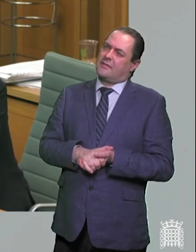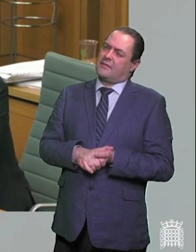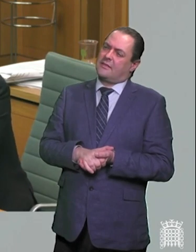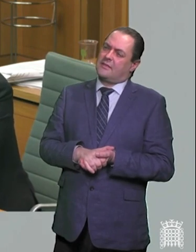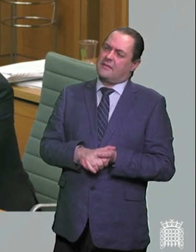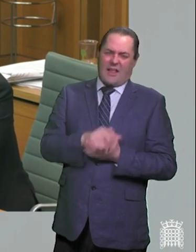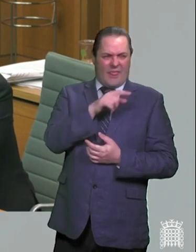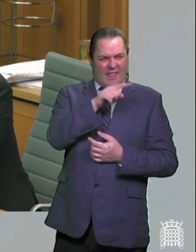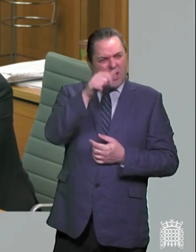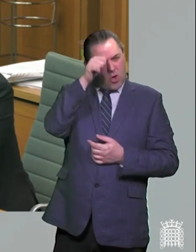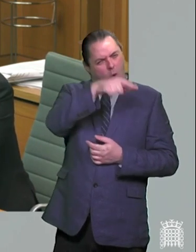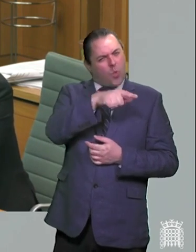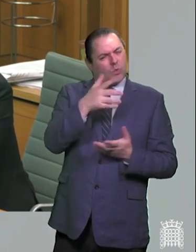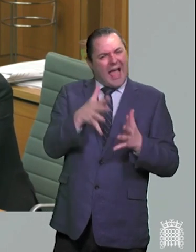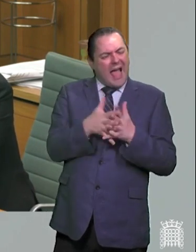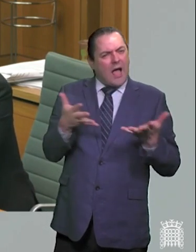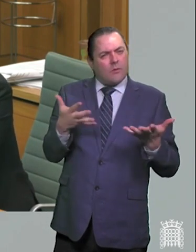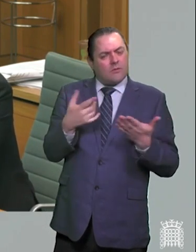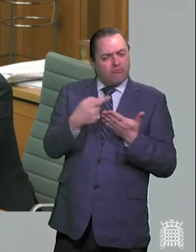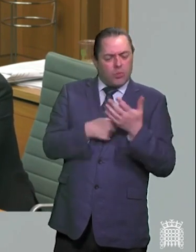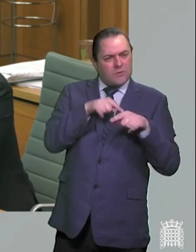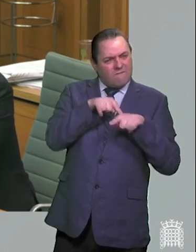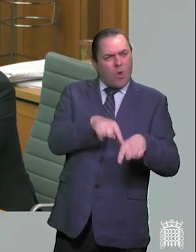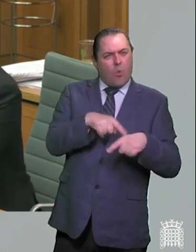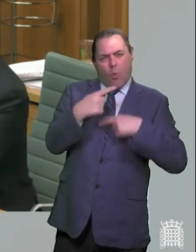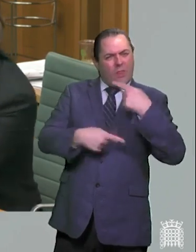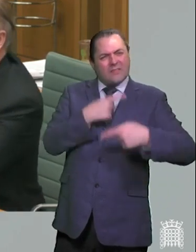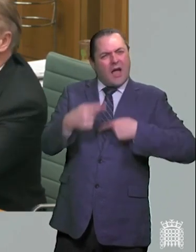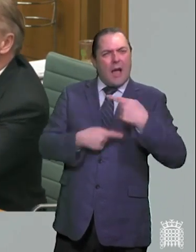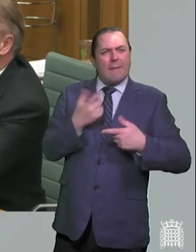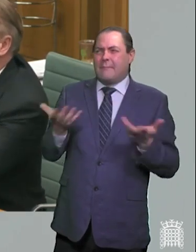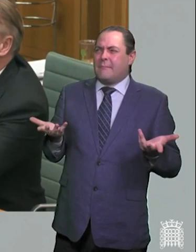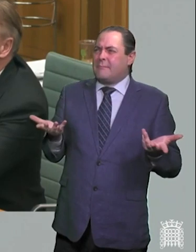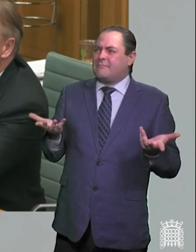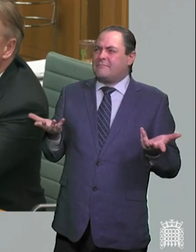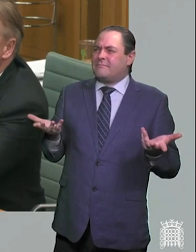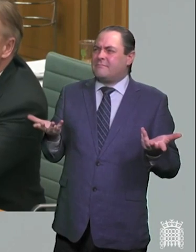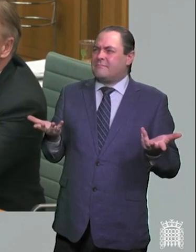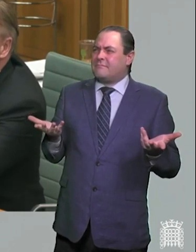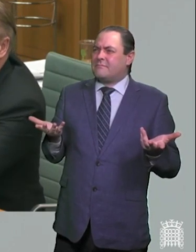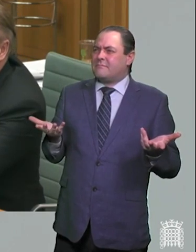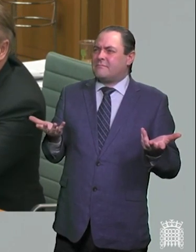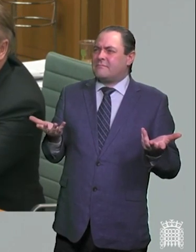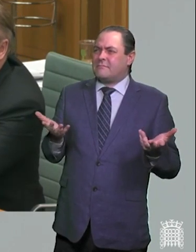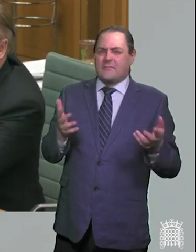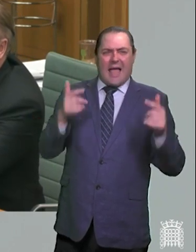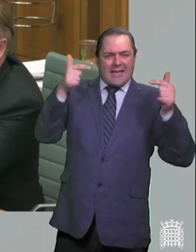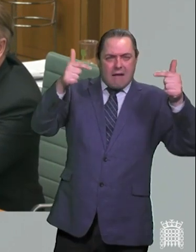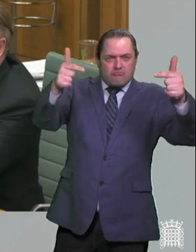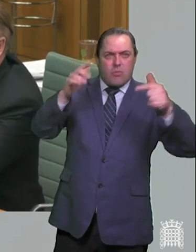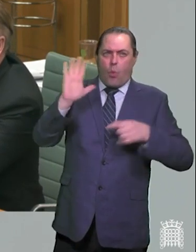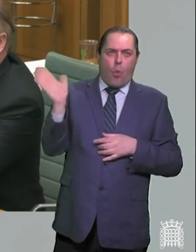they have known that the rules were being followed at all times? It is impossible because you didn't have cameras in